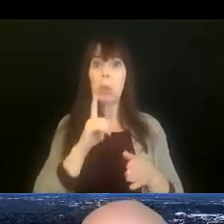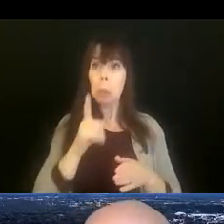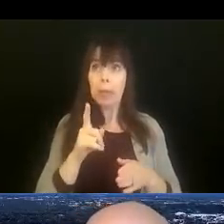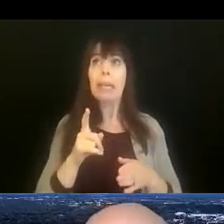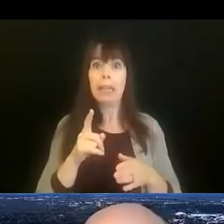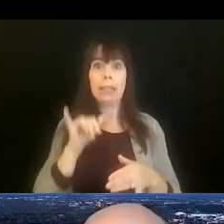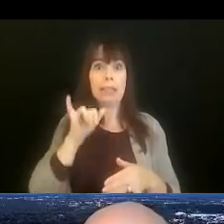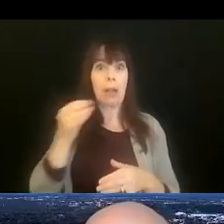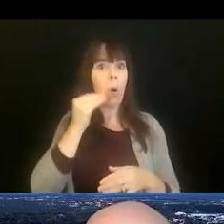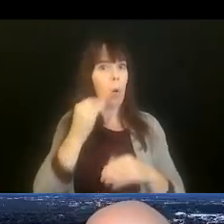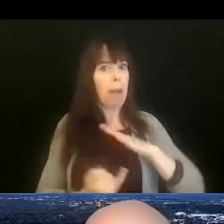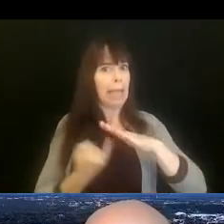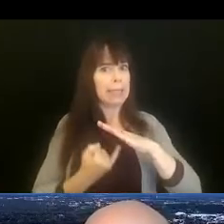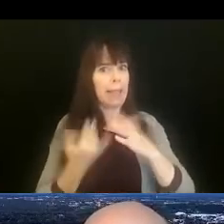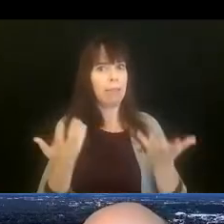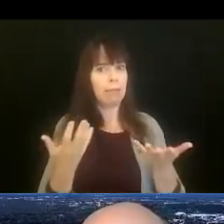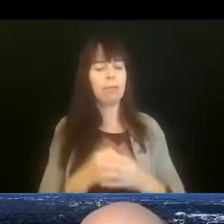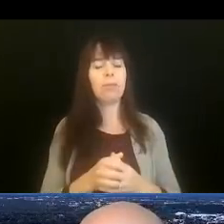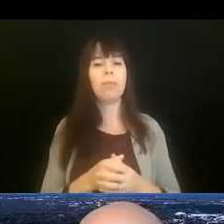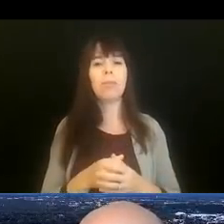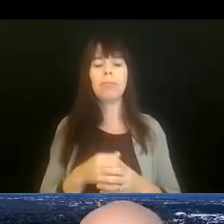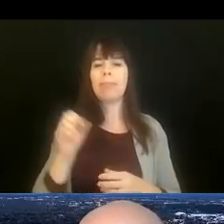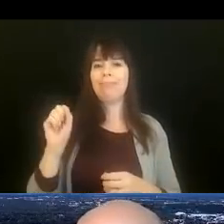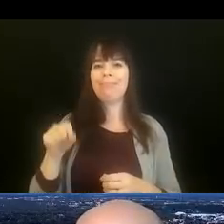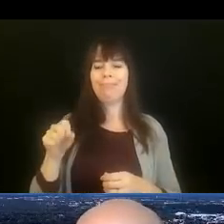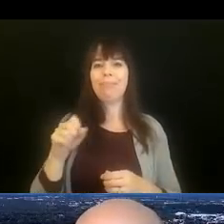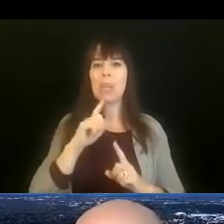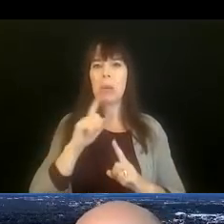place. Yeah, so I think that